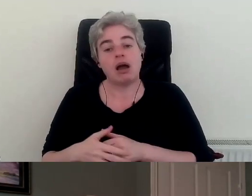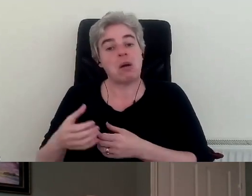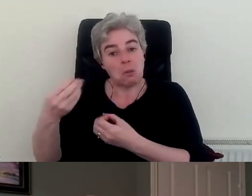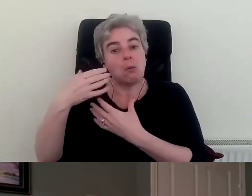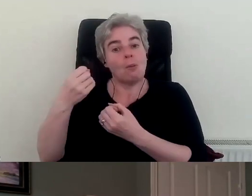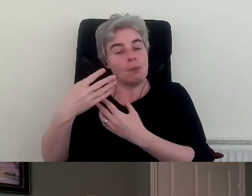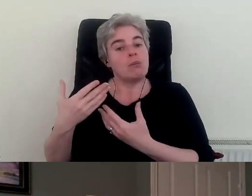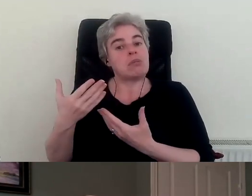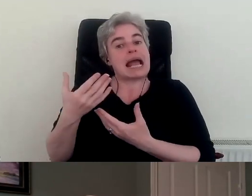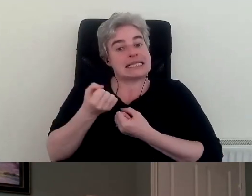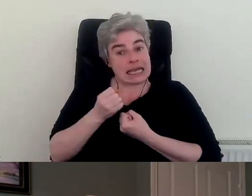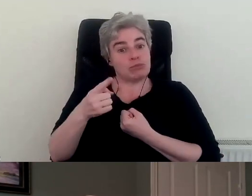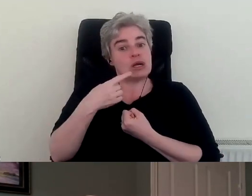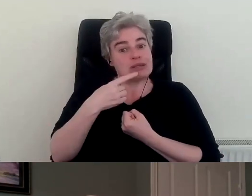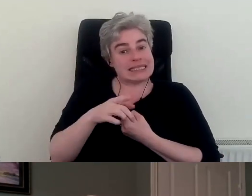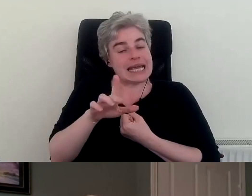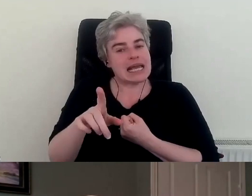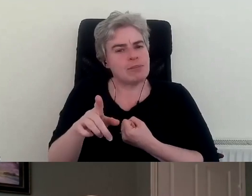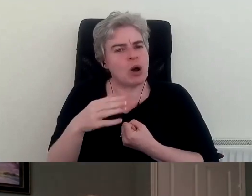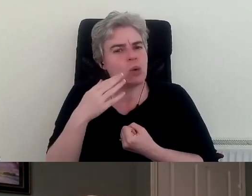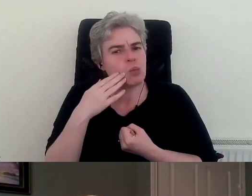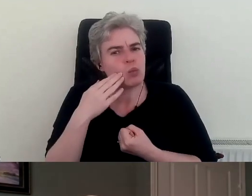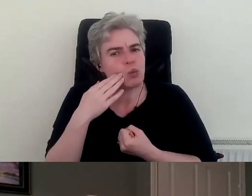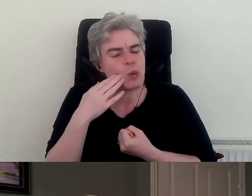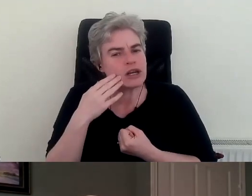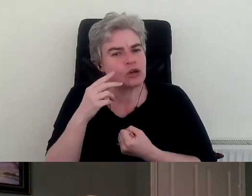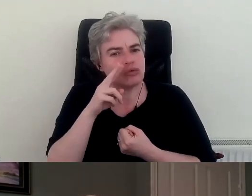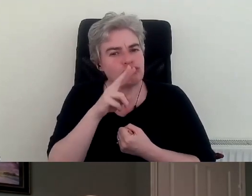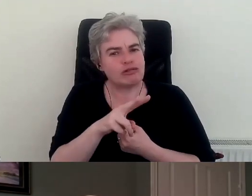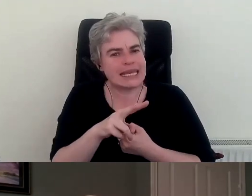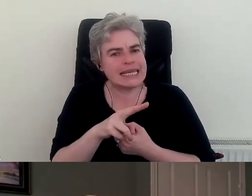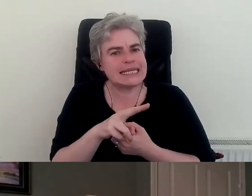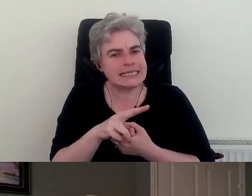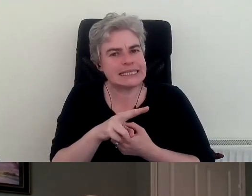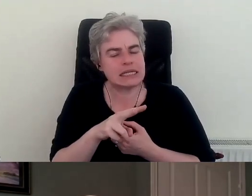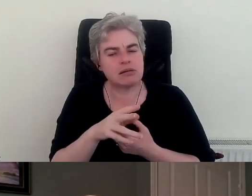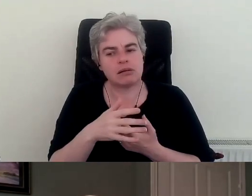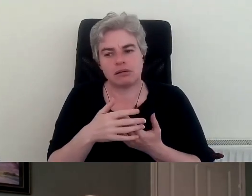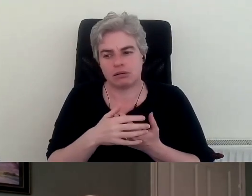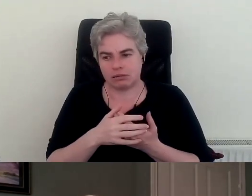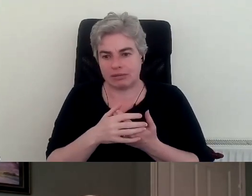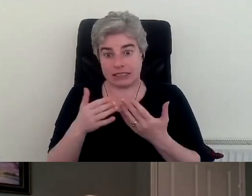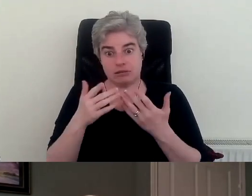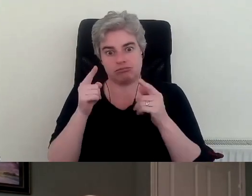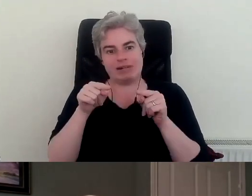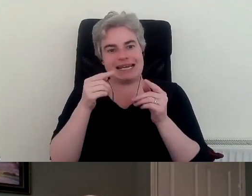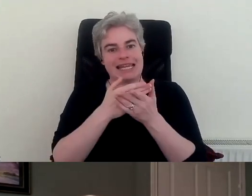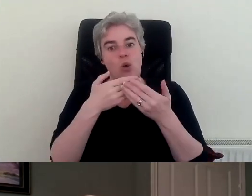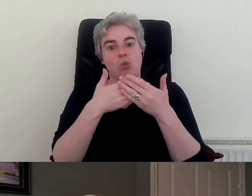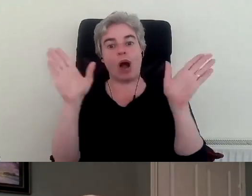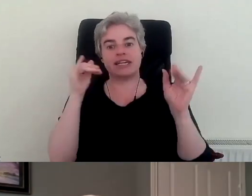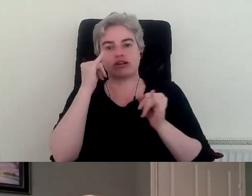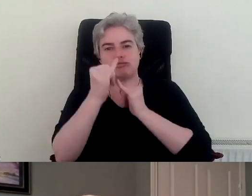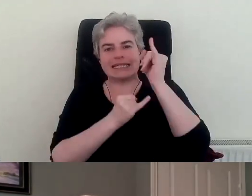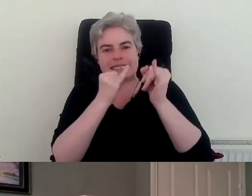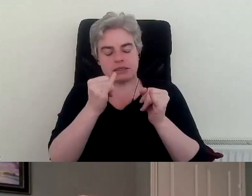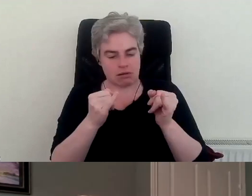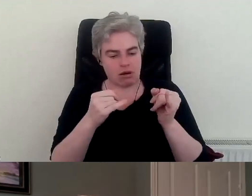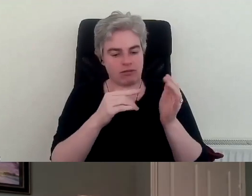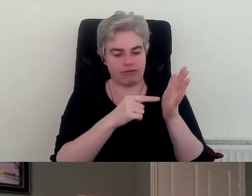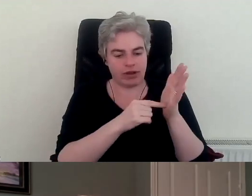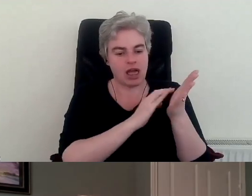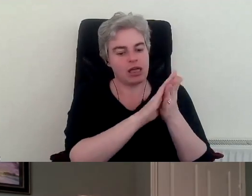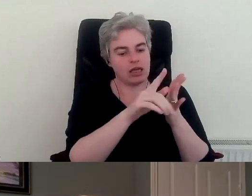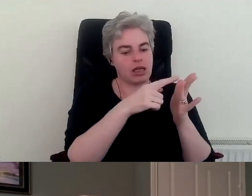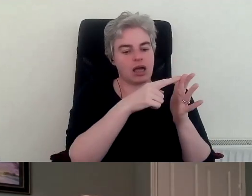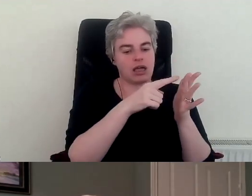saying, but at the same time, when you read, this is the wider criticism of the